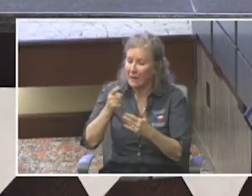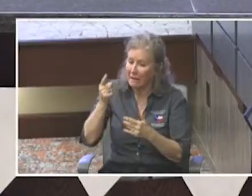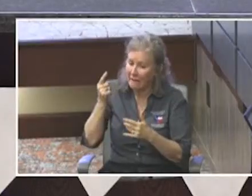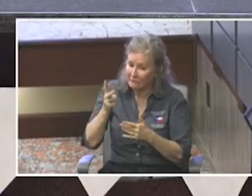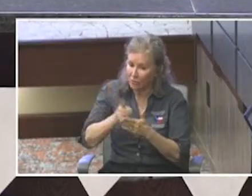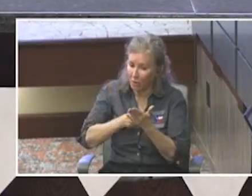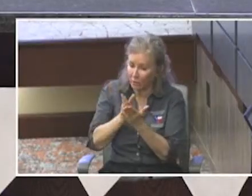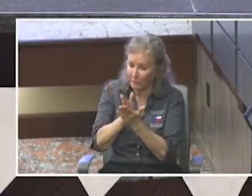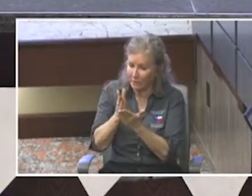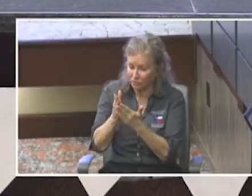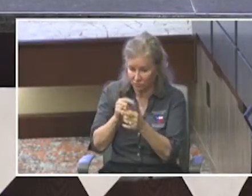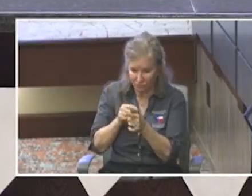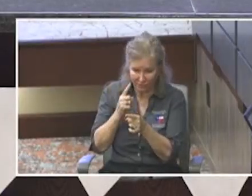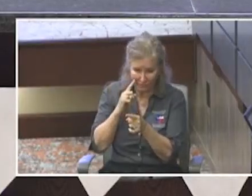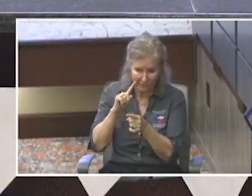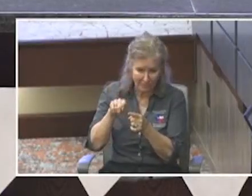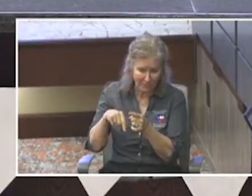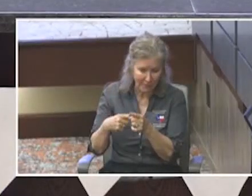be thinking about